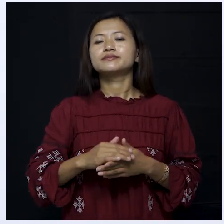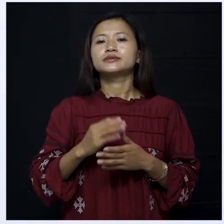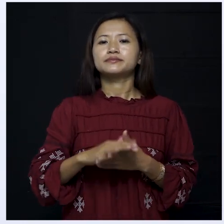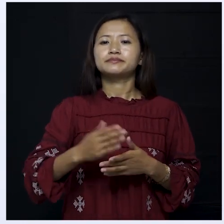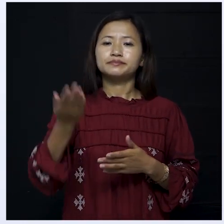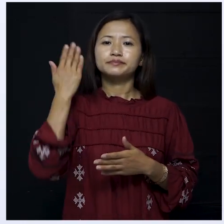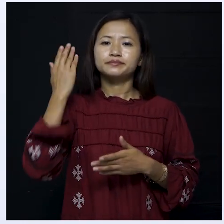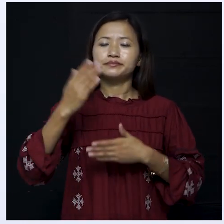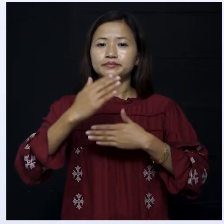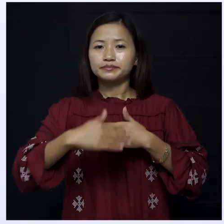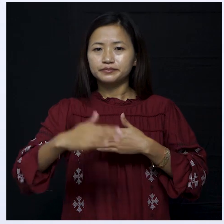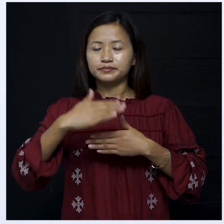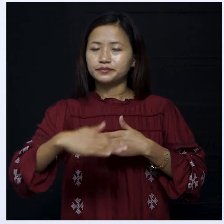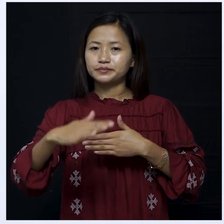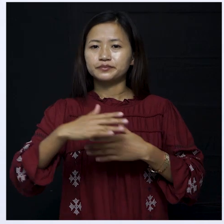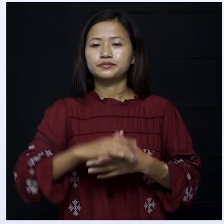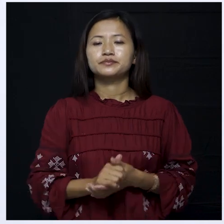continuous.